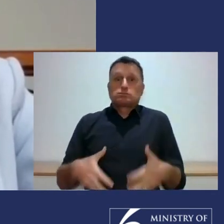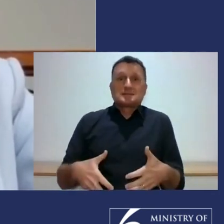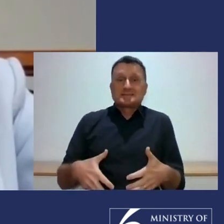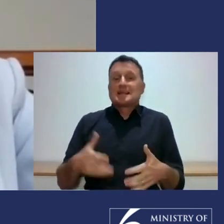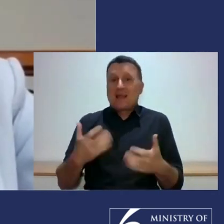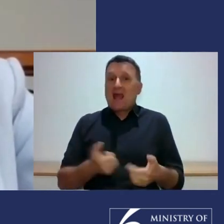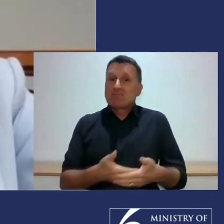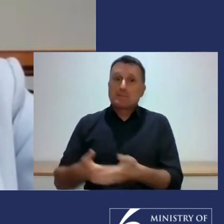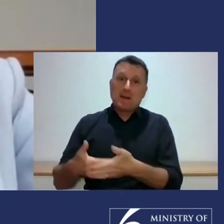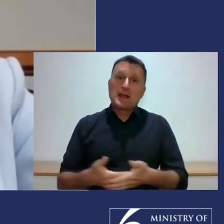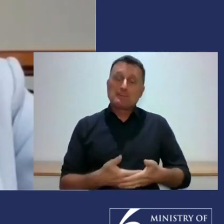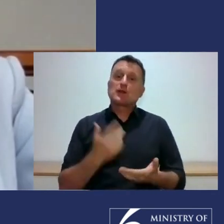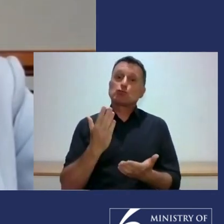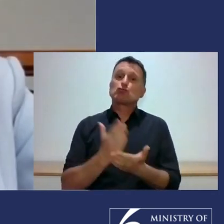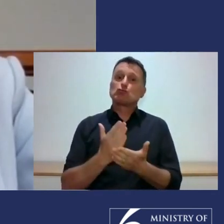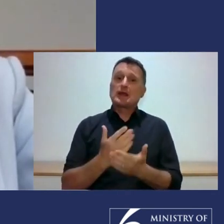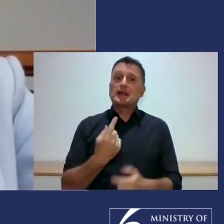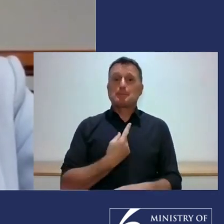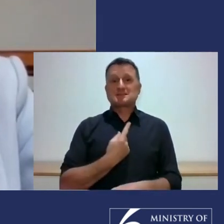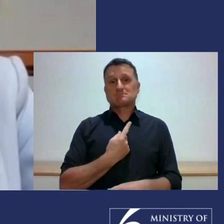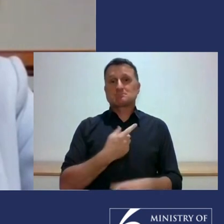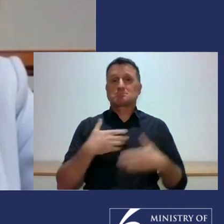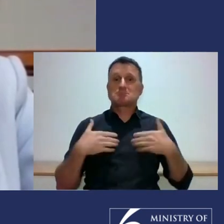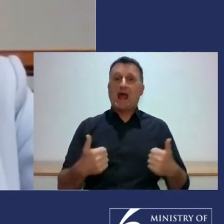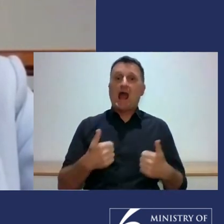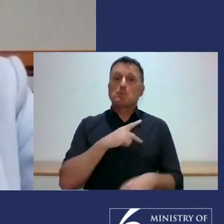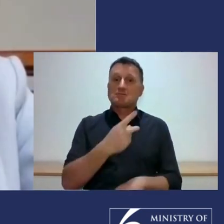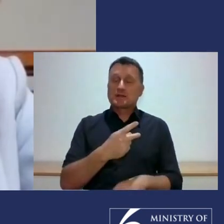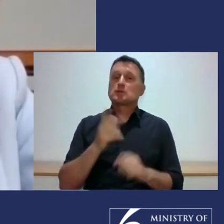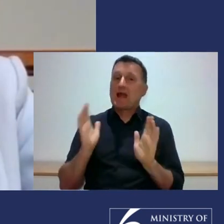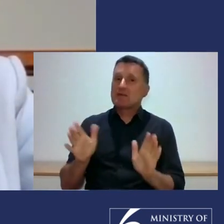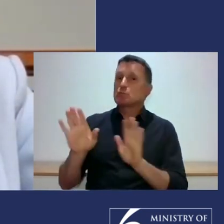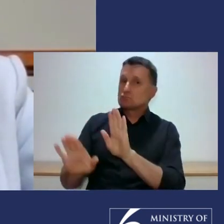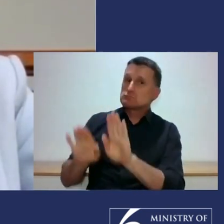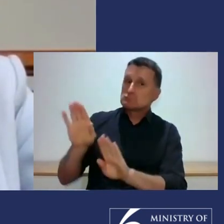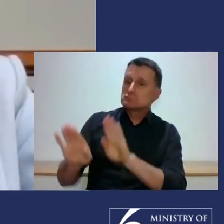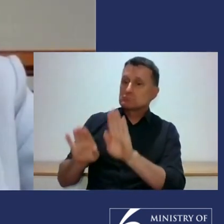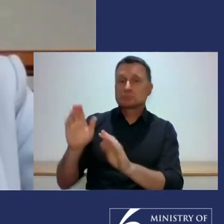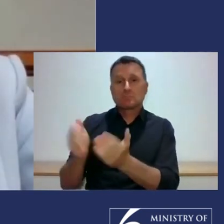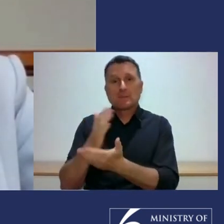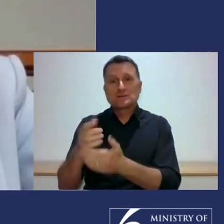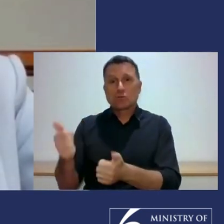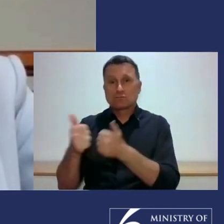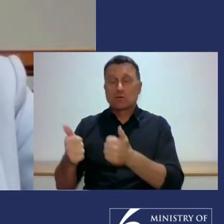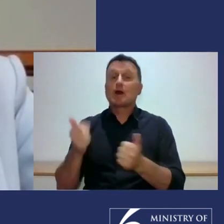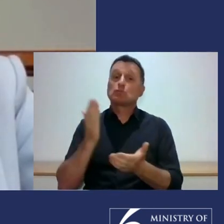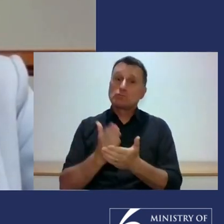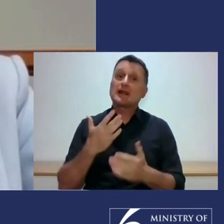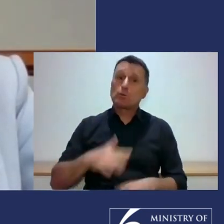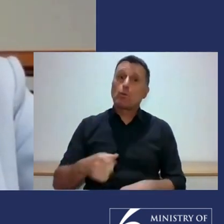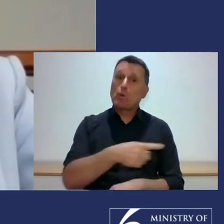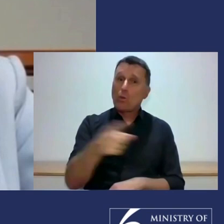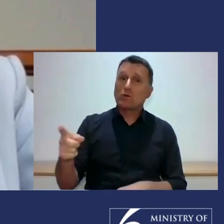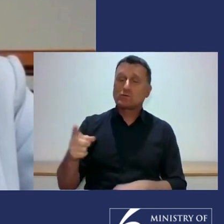our role is just really reassuring them. And one thing I was going to say is that we really, really want you to get vaccinated, 100% we do, because we know